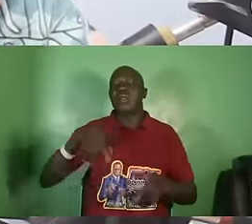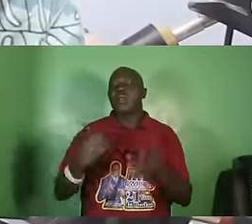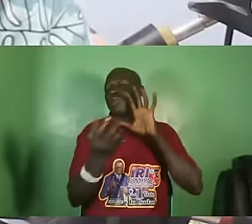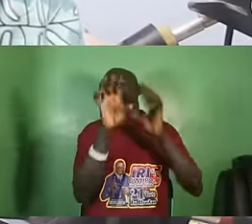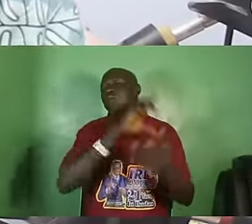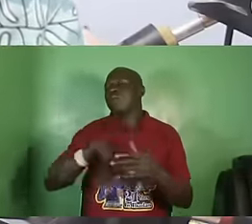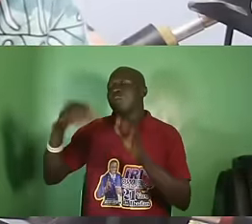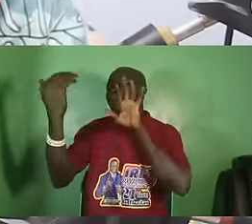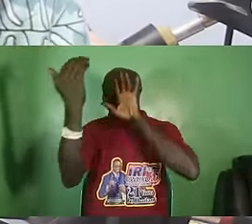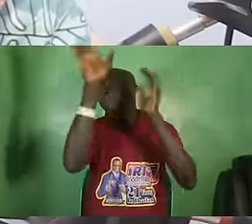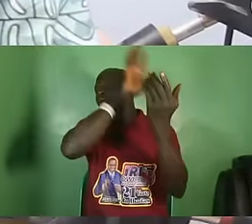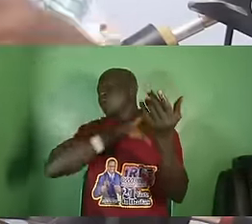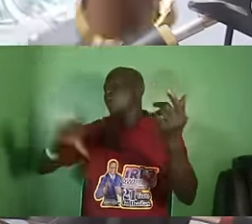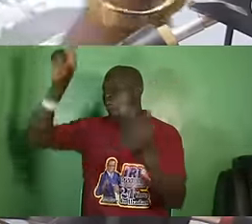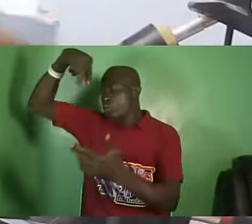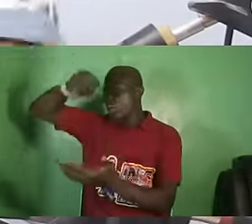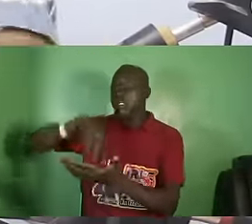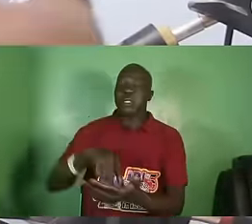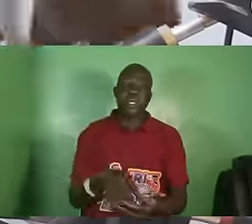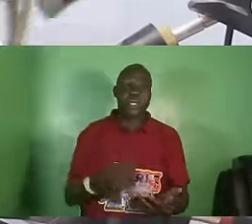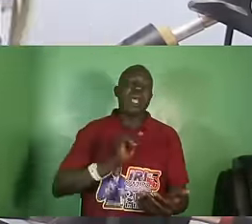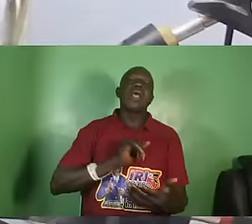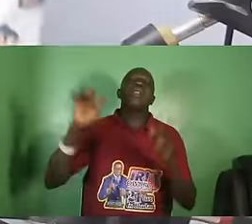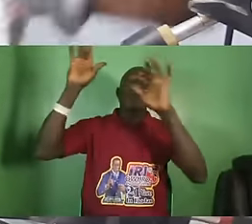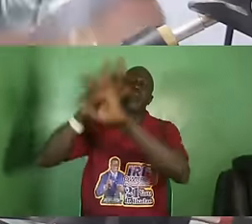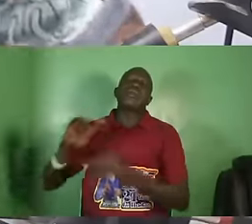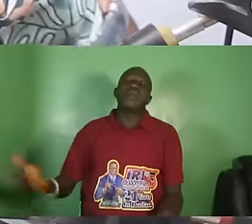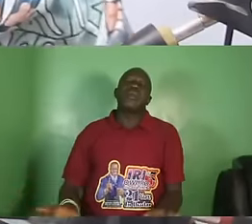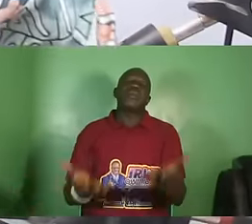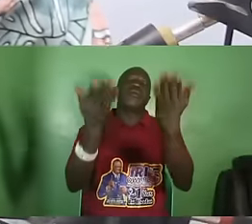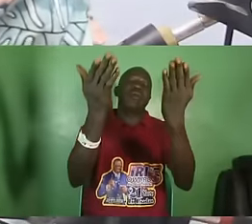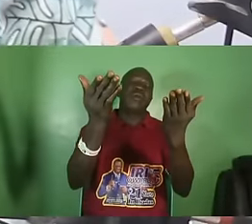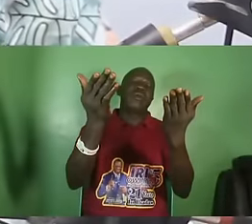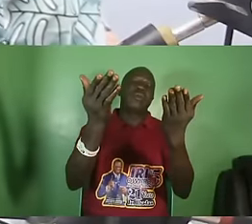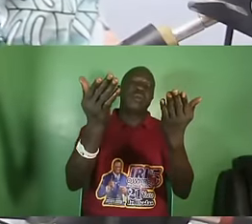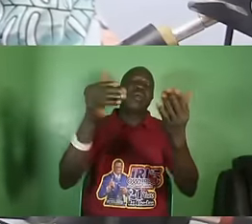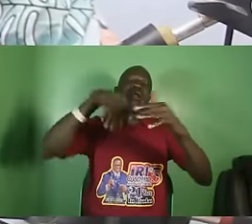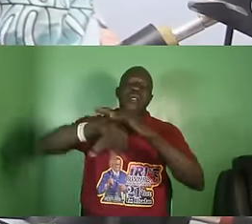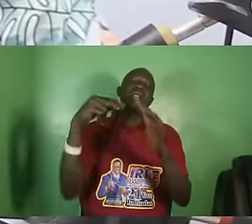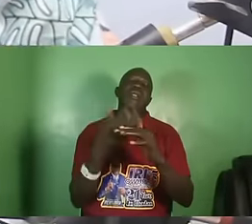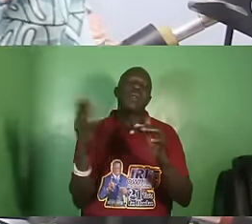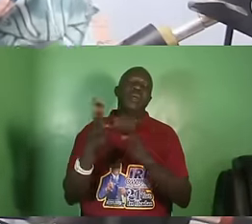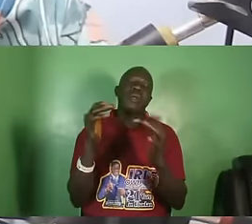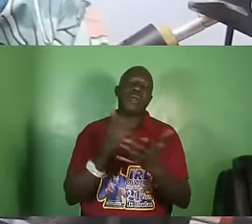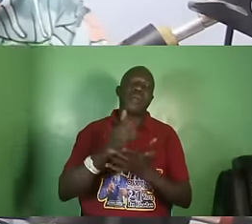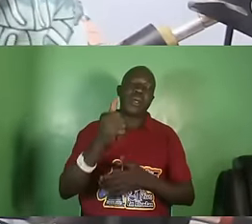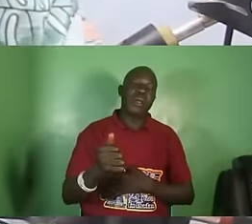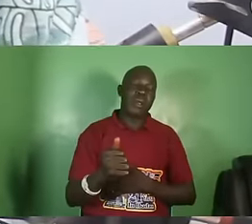what? No, what you know? For the Lord. And the table, bro. The one that I see. Ah, look, we are here. Amen. Amen. Amen.